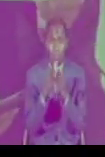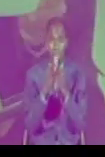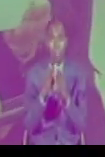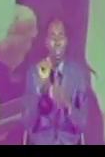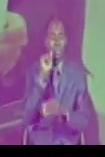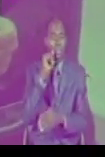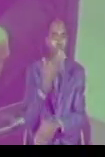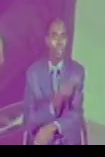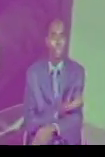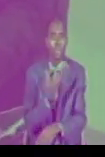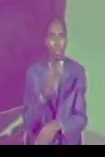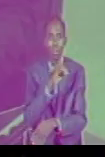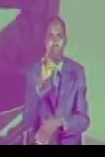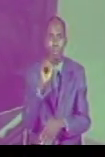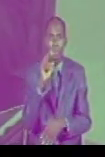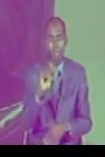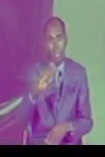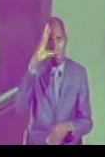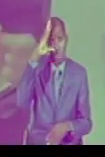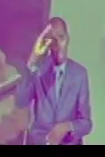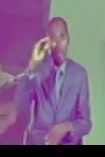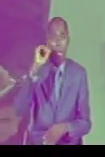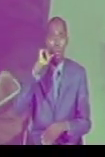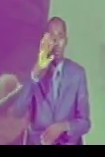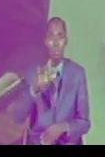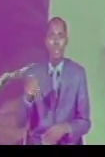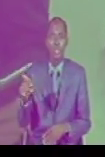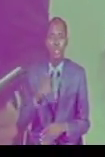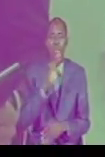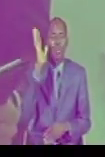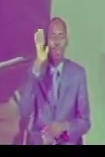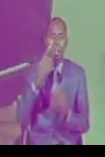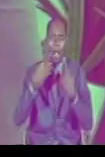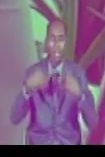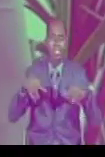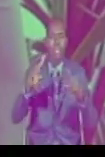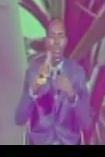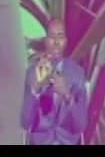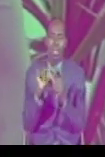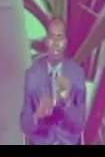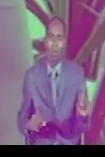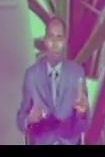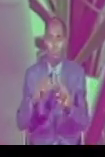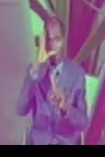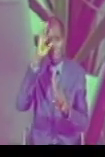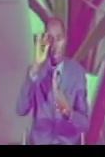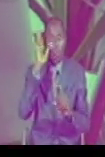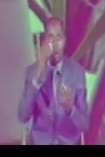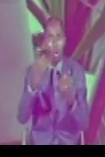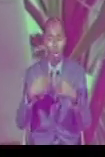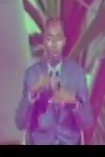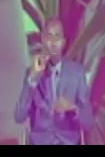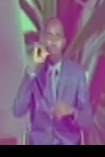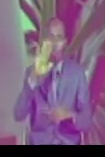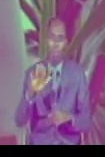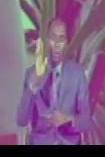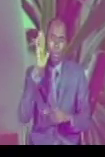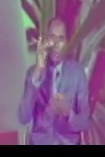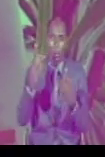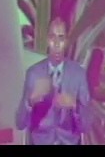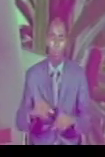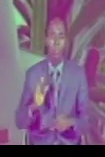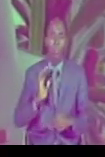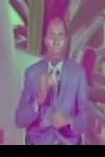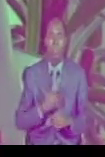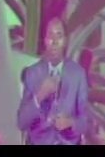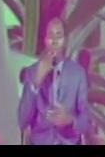the men and the women, you will tell everyone, the men will come, the women will come, our well-wishers